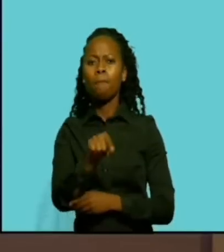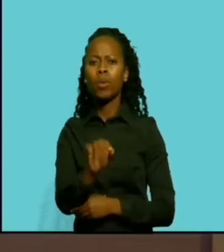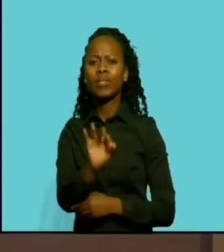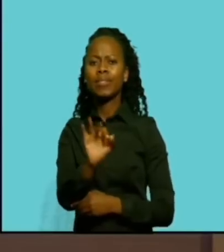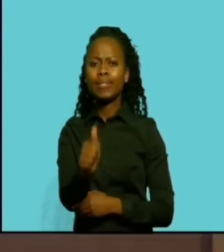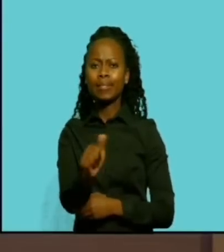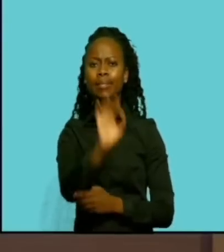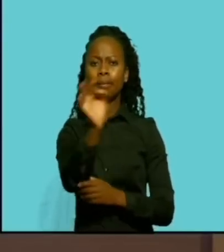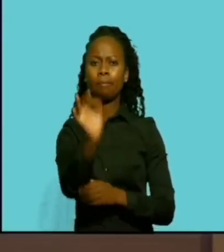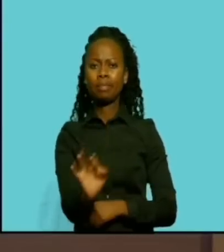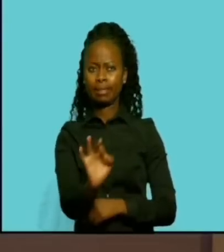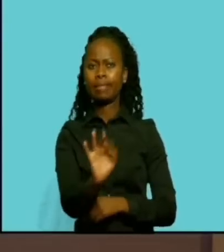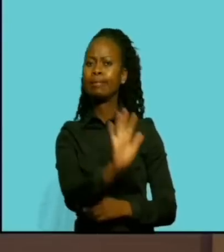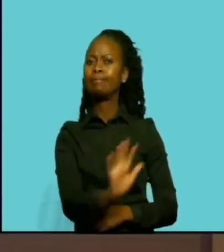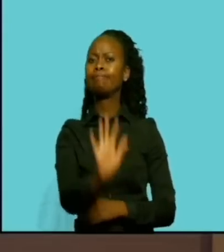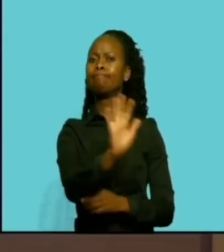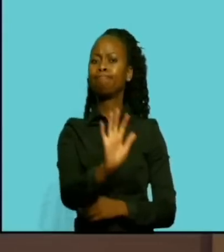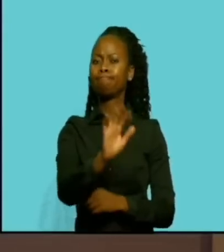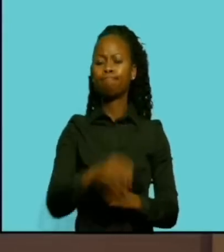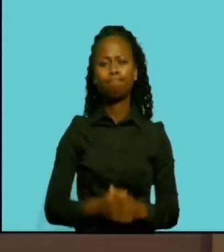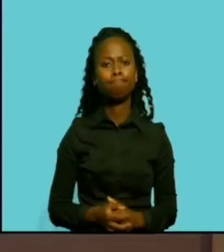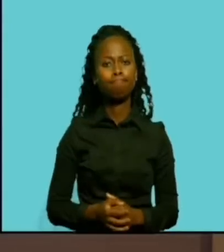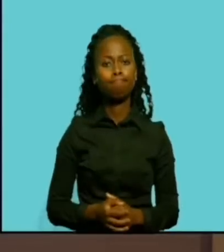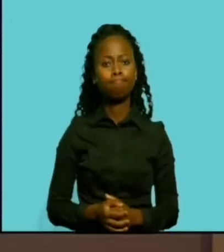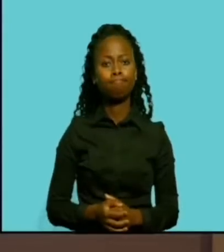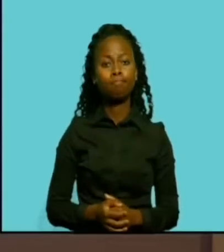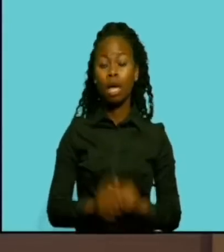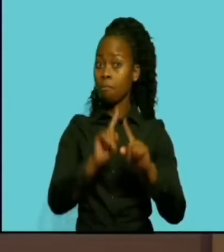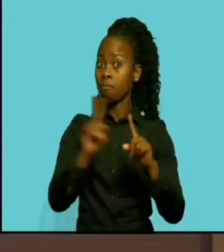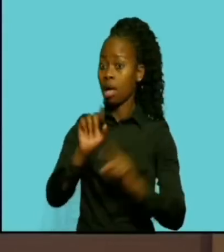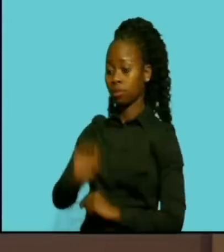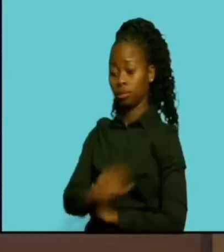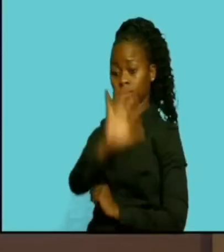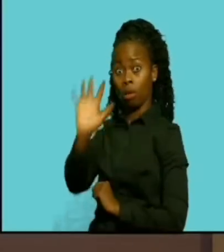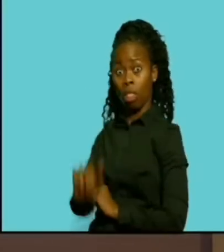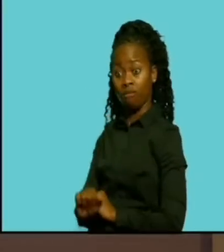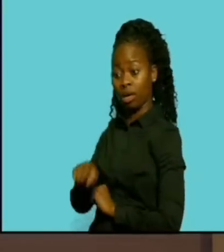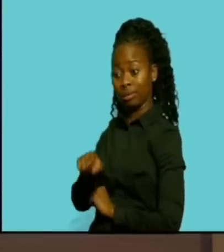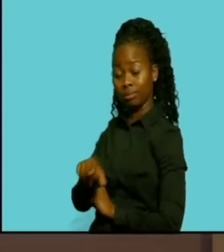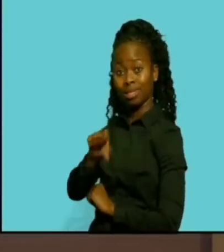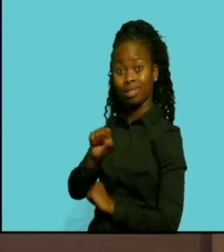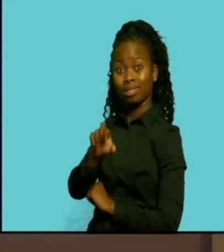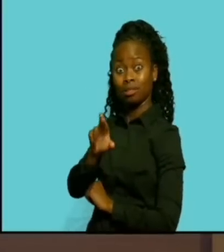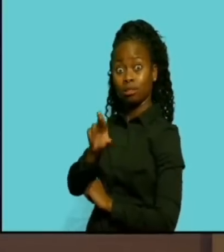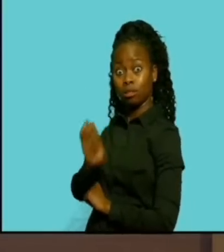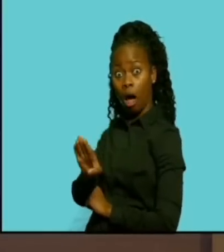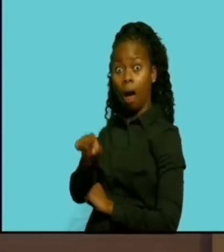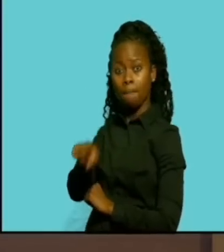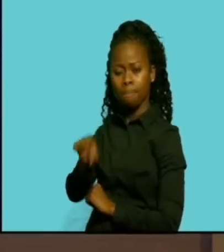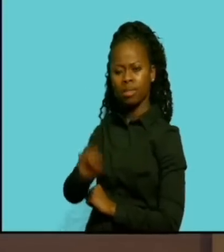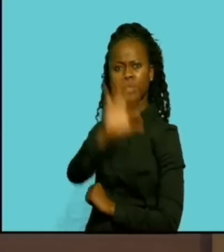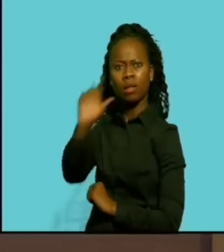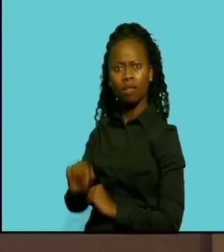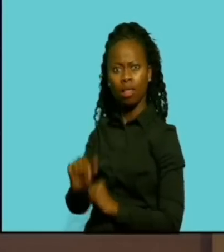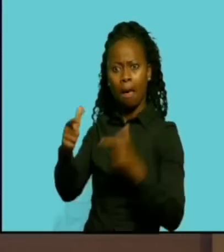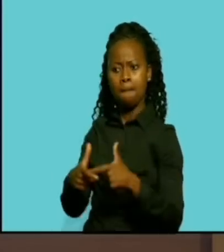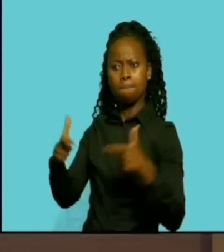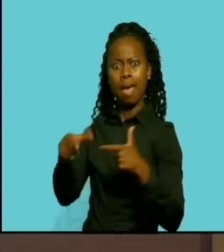The SARB's forecast for growth in 2022 is revised down from the March meeting